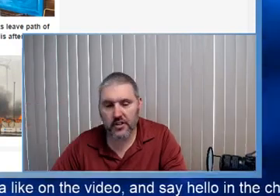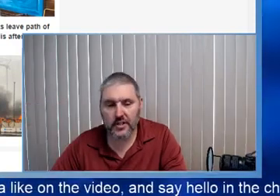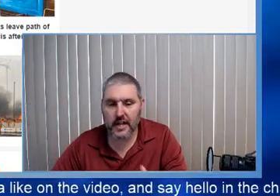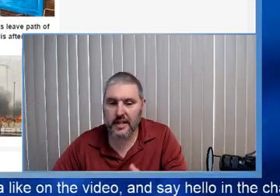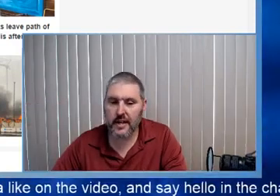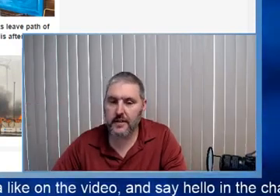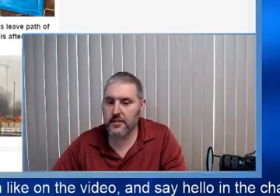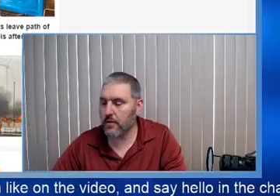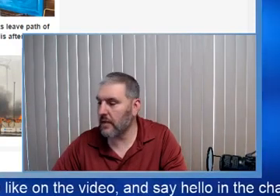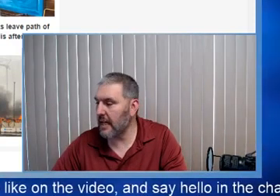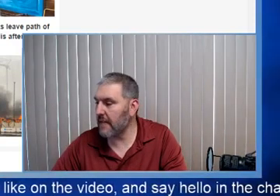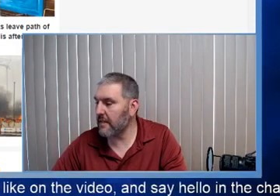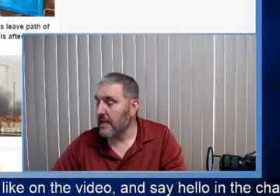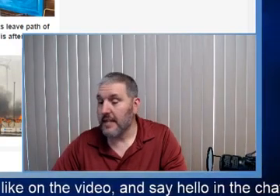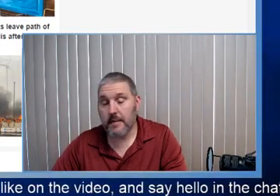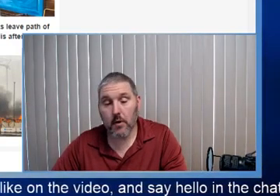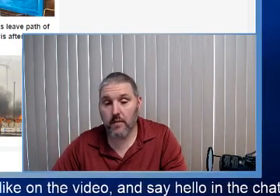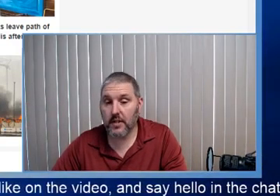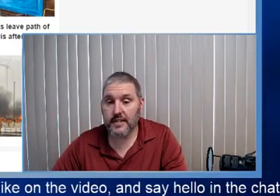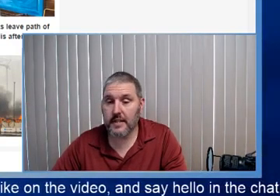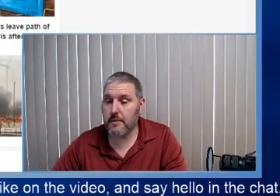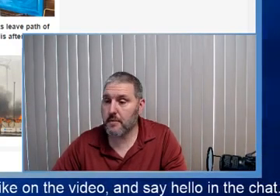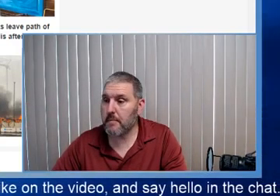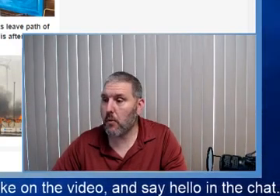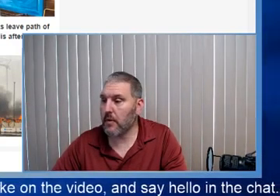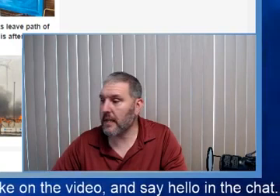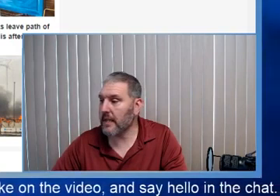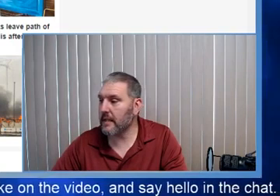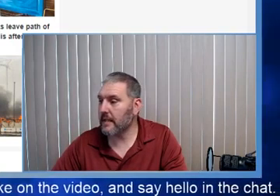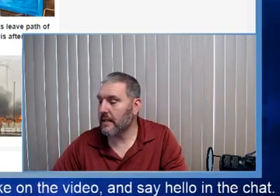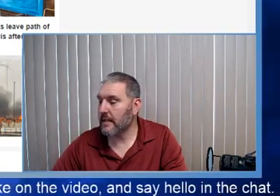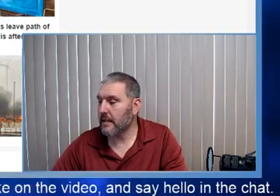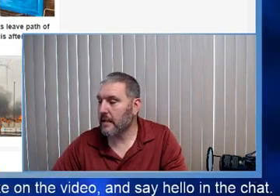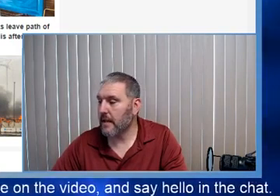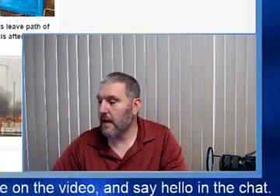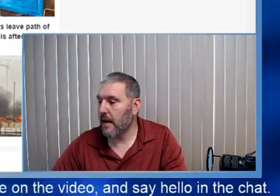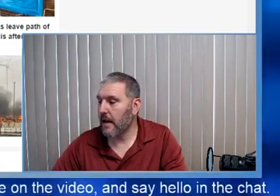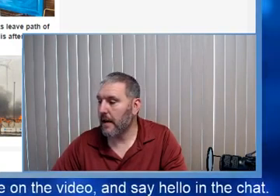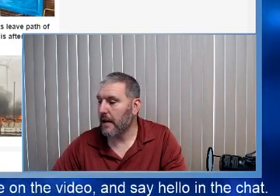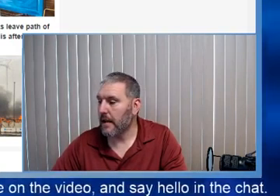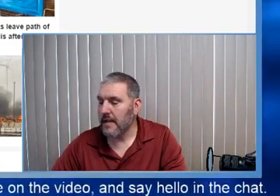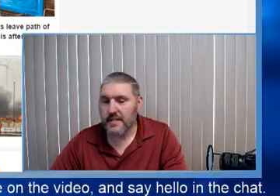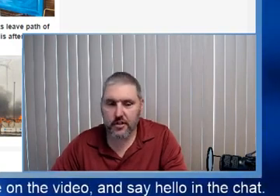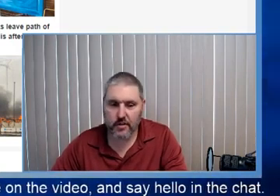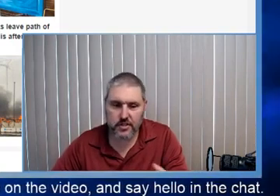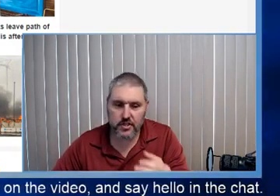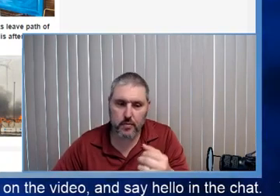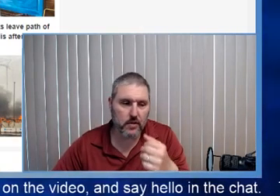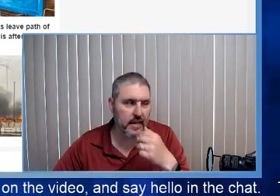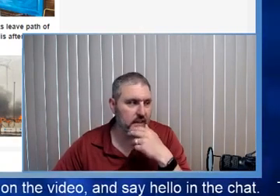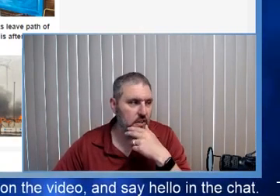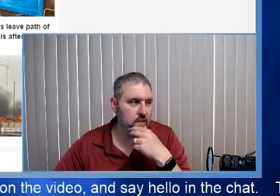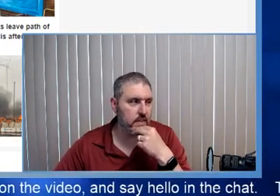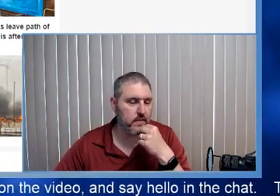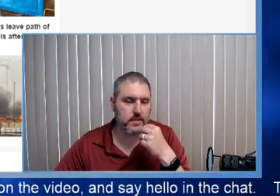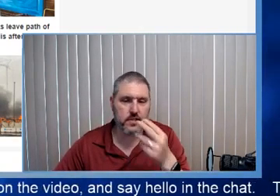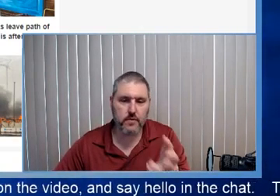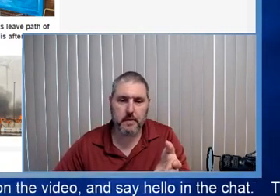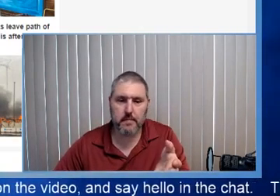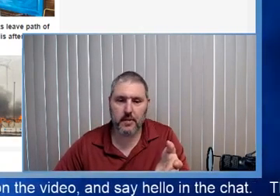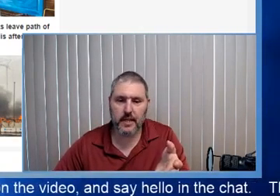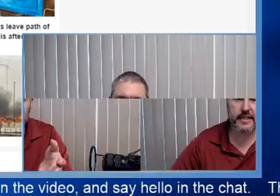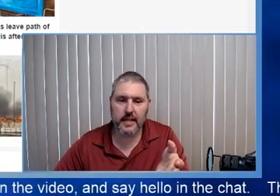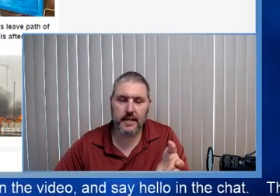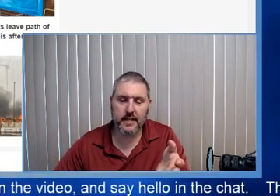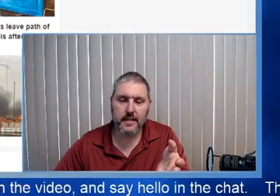And they shall not inherit eternal life. They marvel not that they must be born again. See, Christians, we don't handle our differences